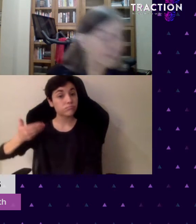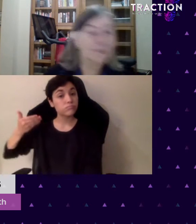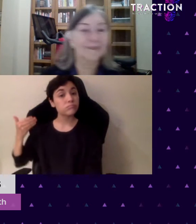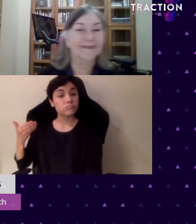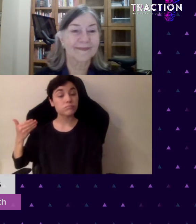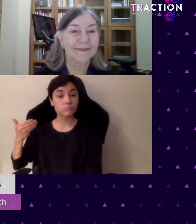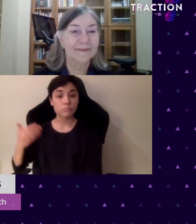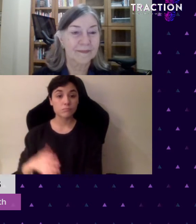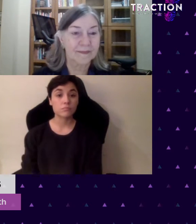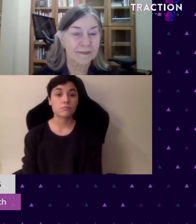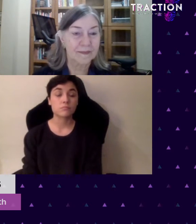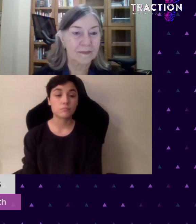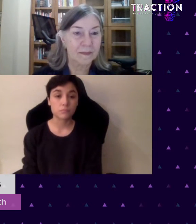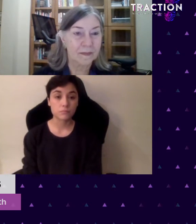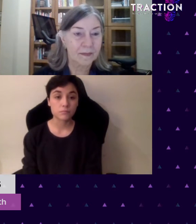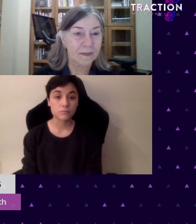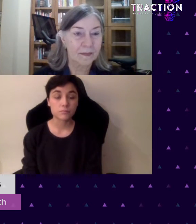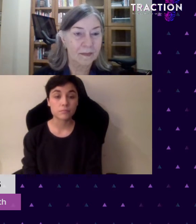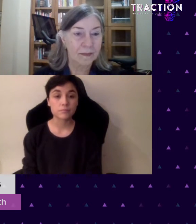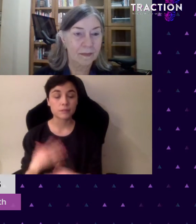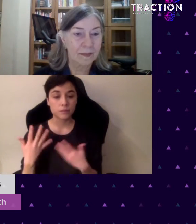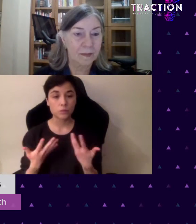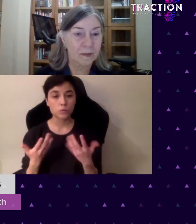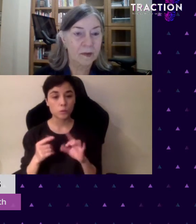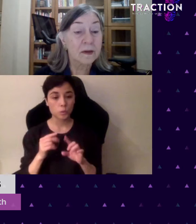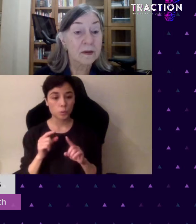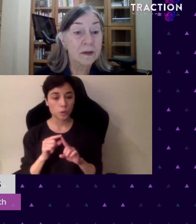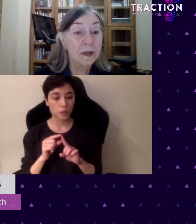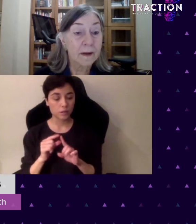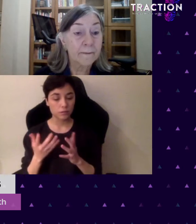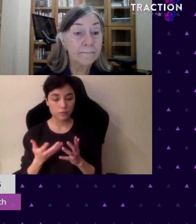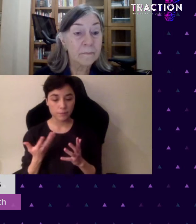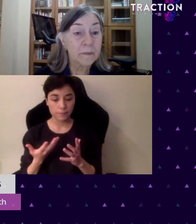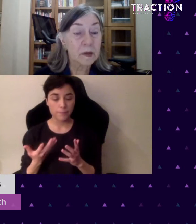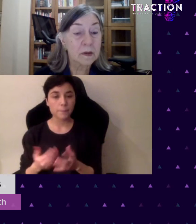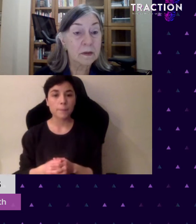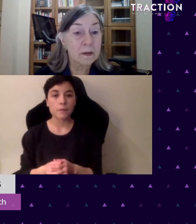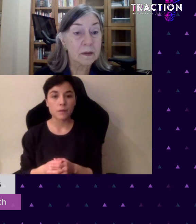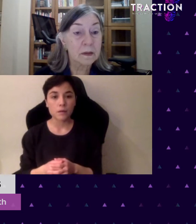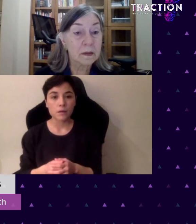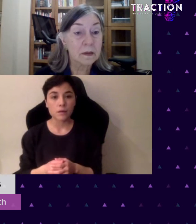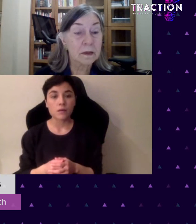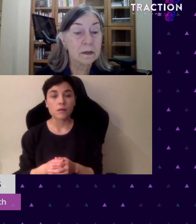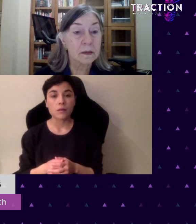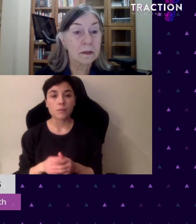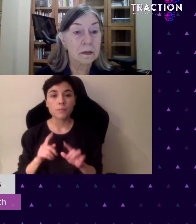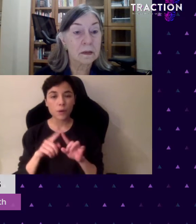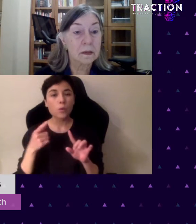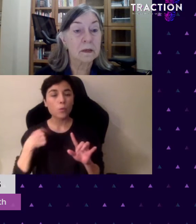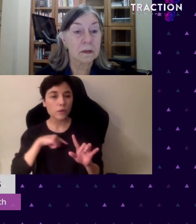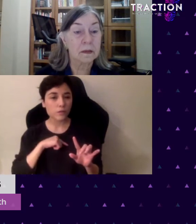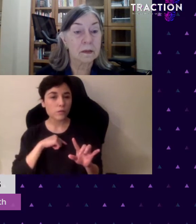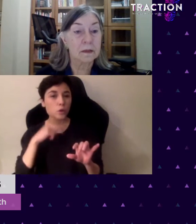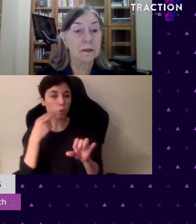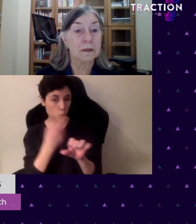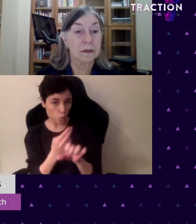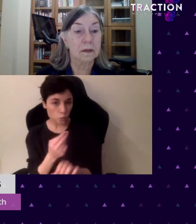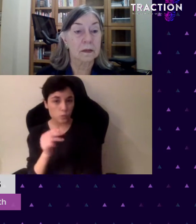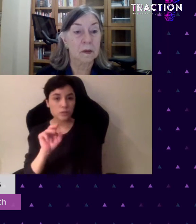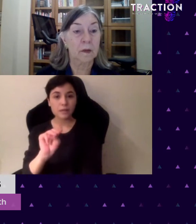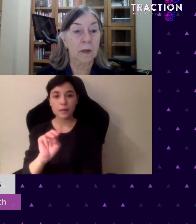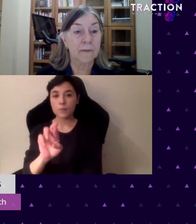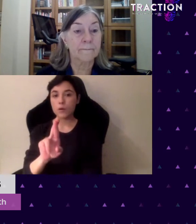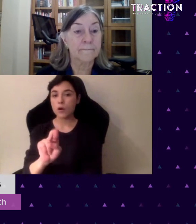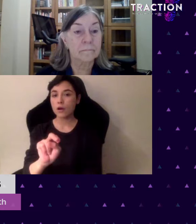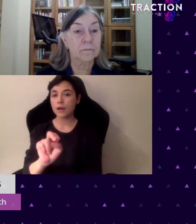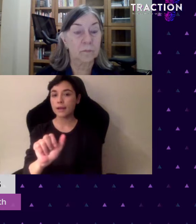a vaccine. Oh gosh, now I forgot the name of the disease state. But it's been used before, just not in this way and not for this